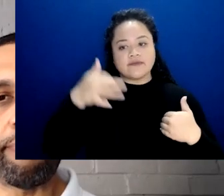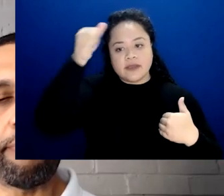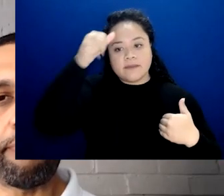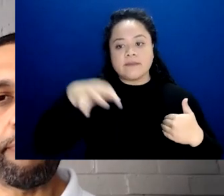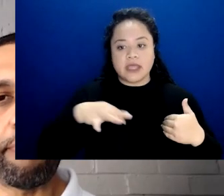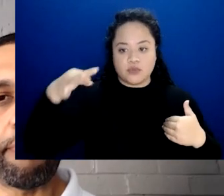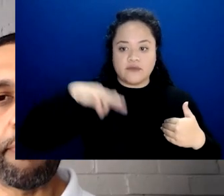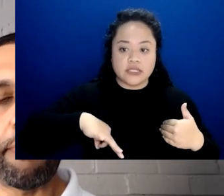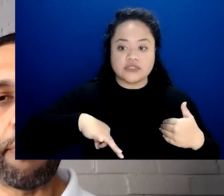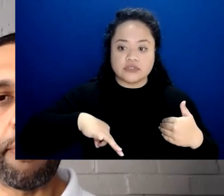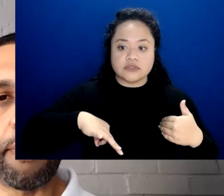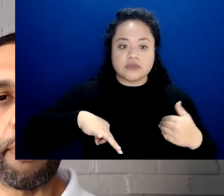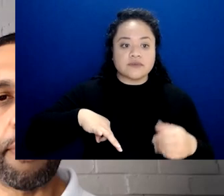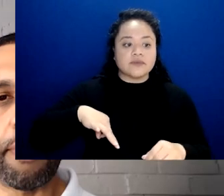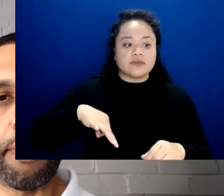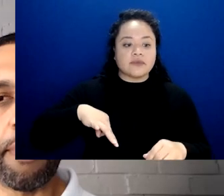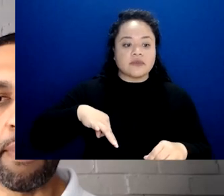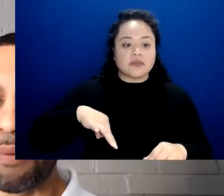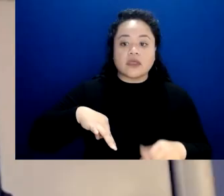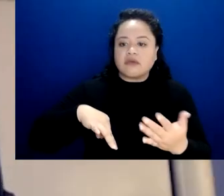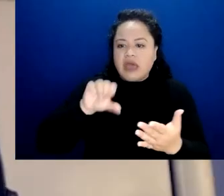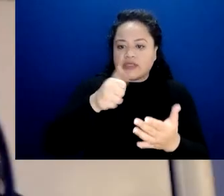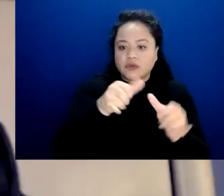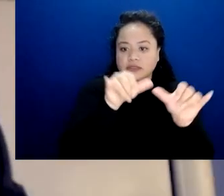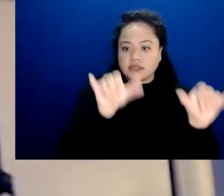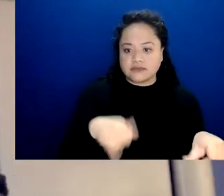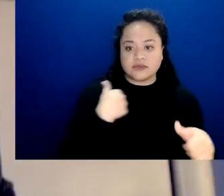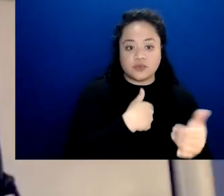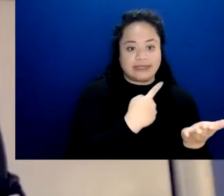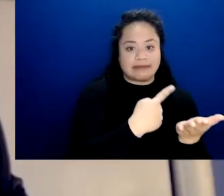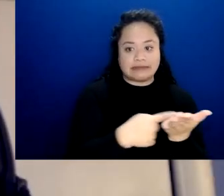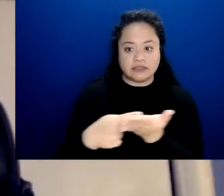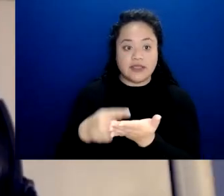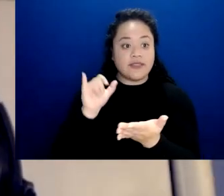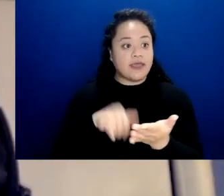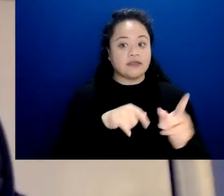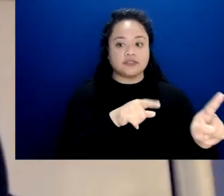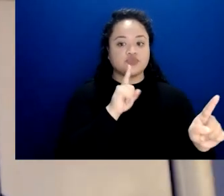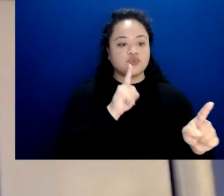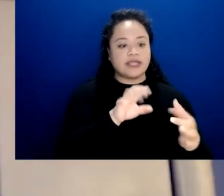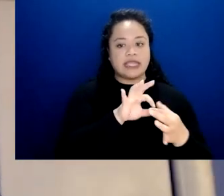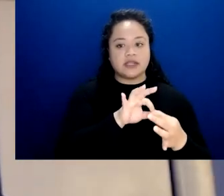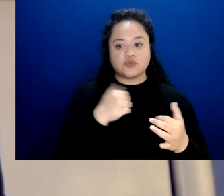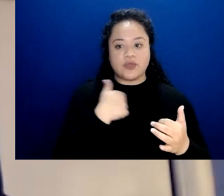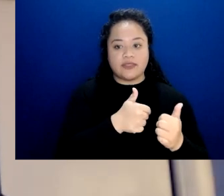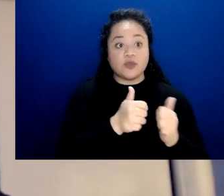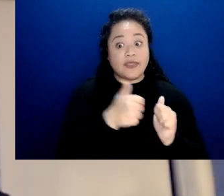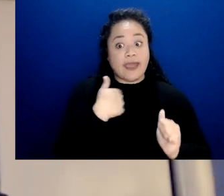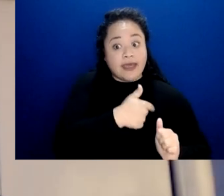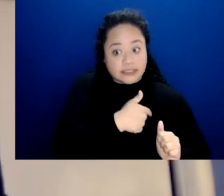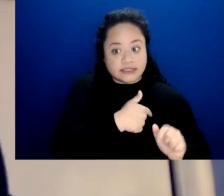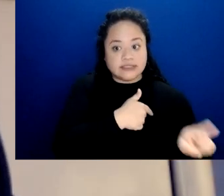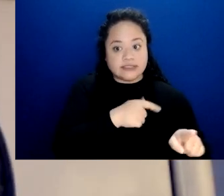All those systems that we've spoken about, they interface with us as men very differently than they do for folks with other gender